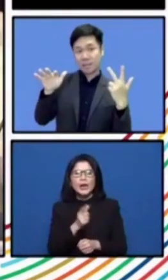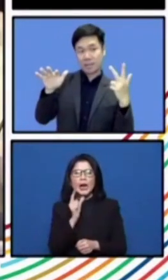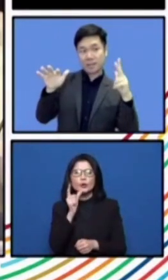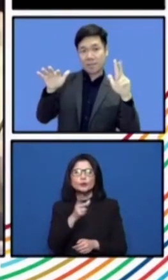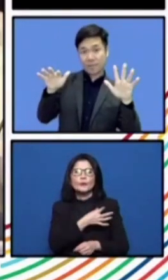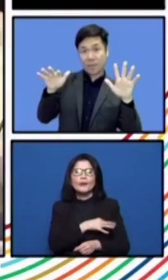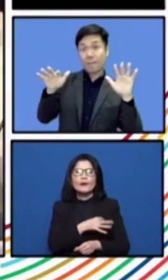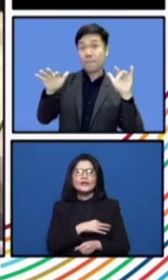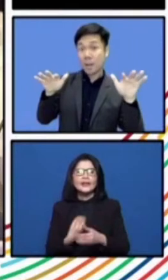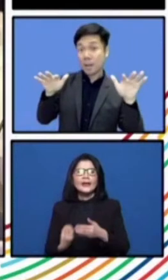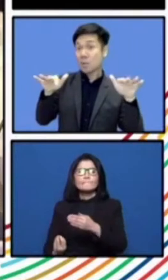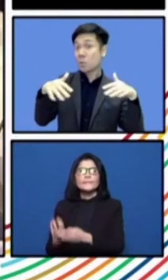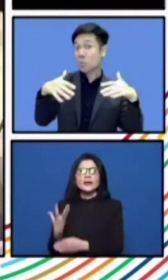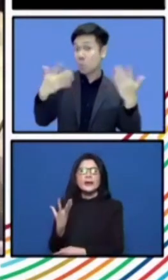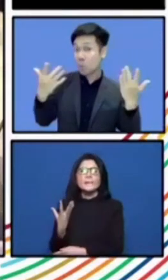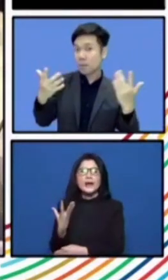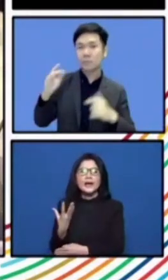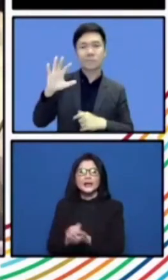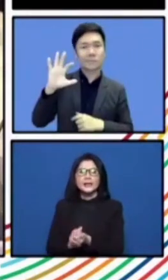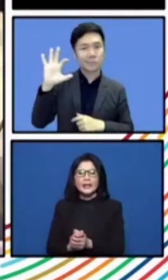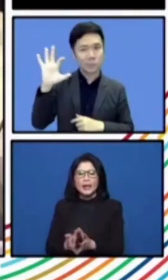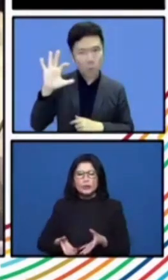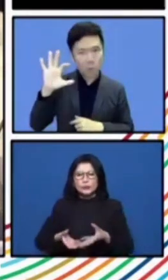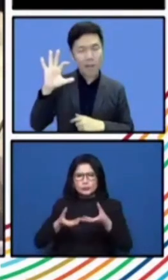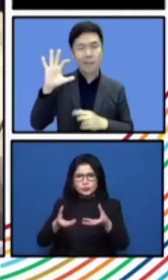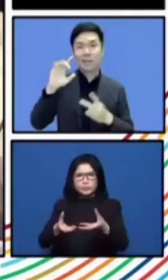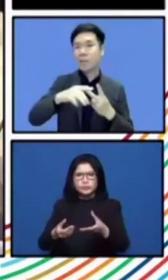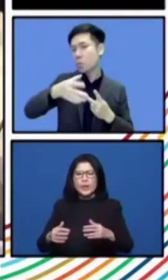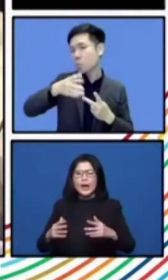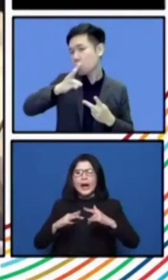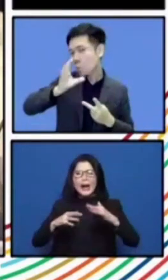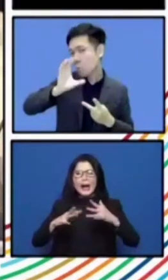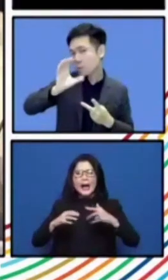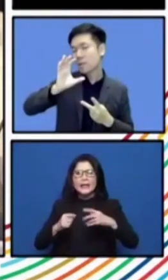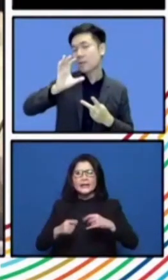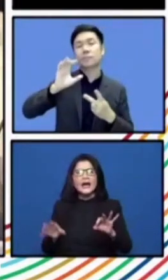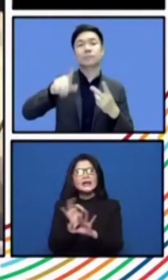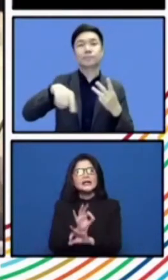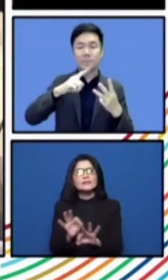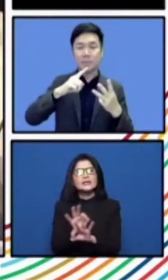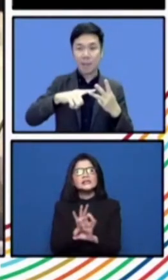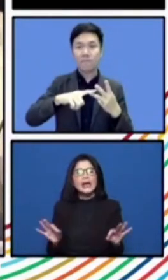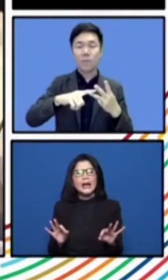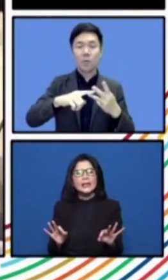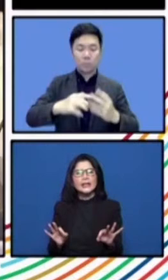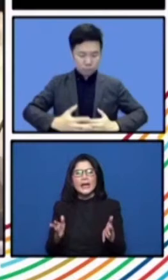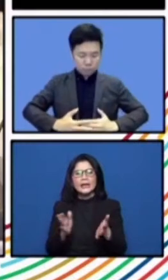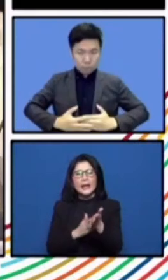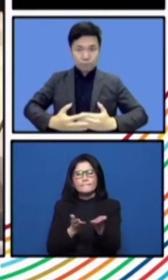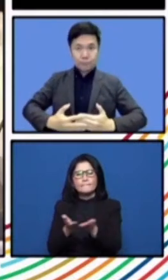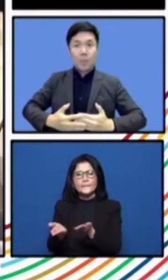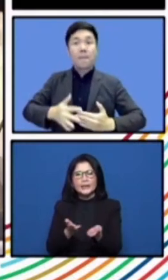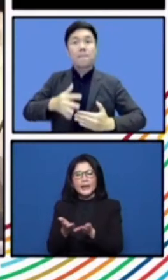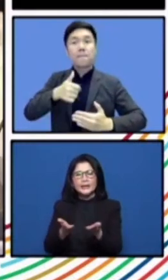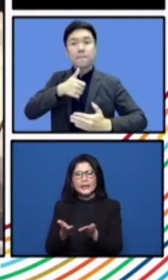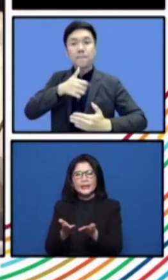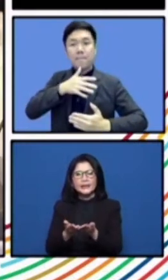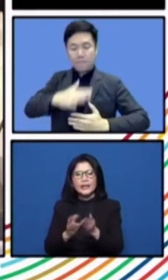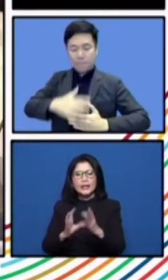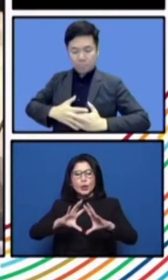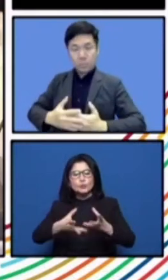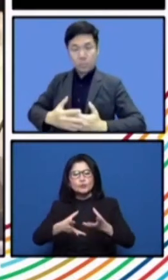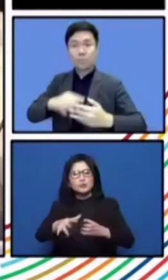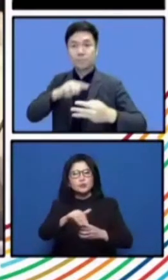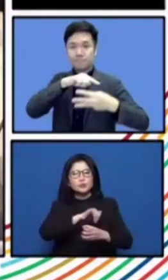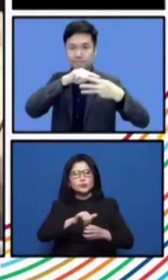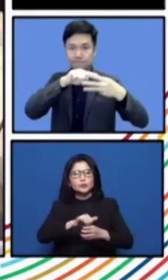as well as the universal coverage of the expecting mother and children as a way of fighting the poverty malnutrition